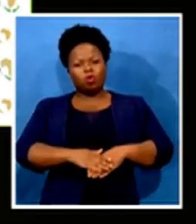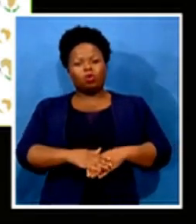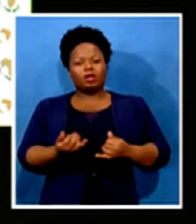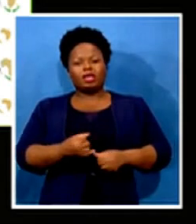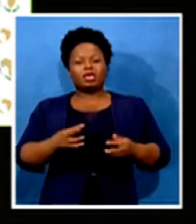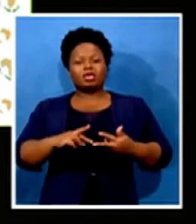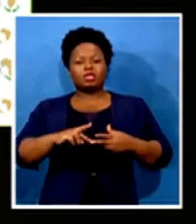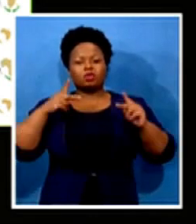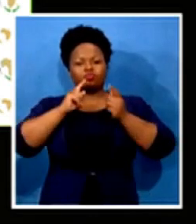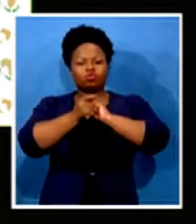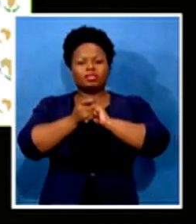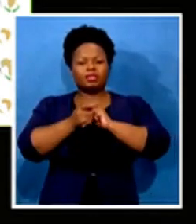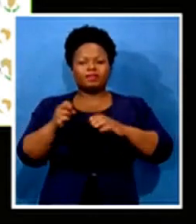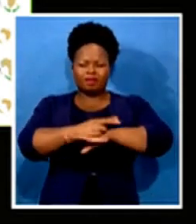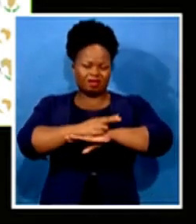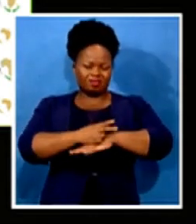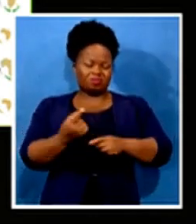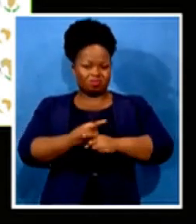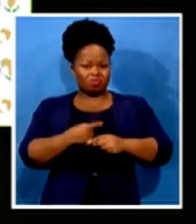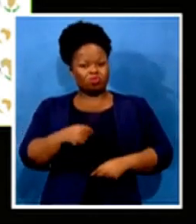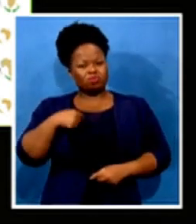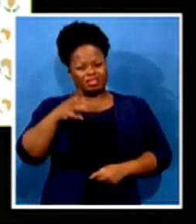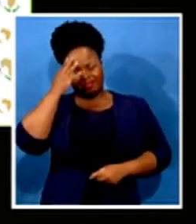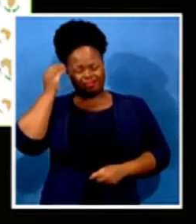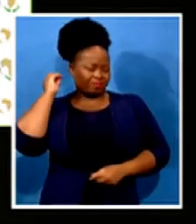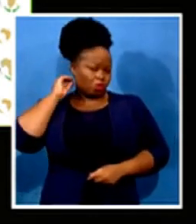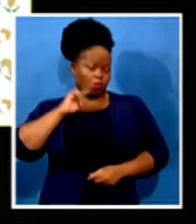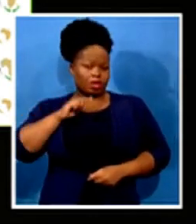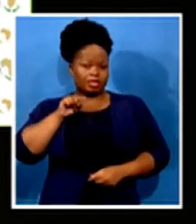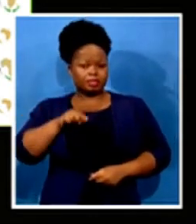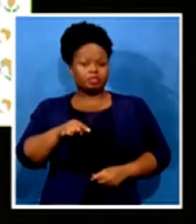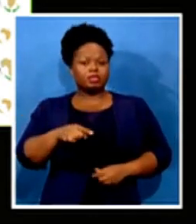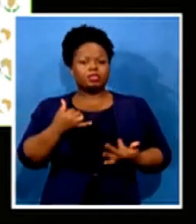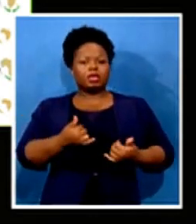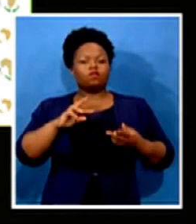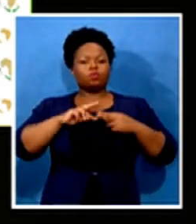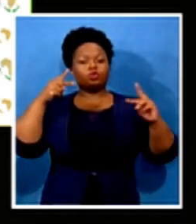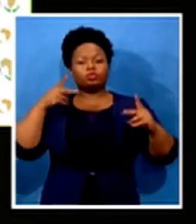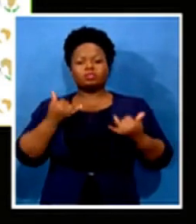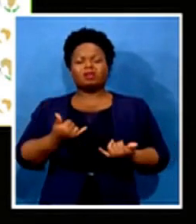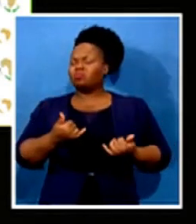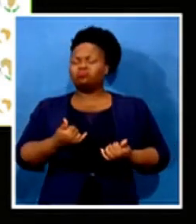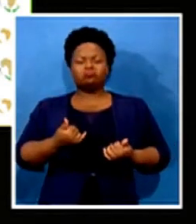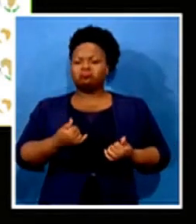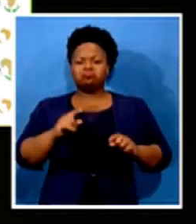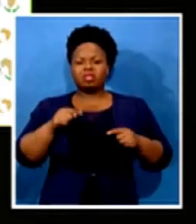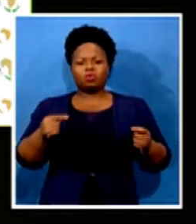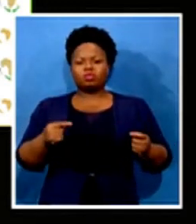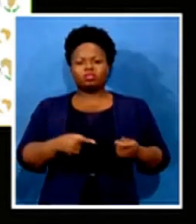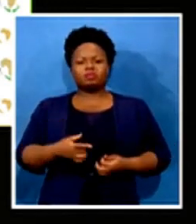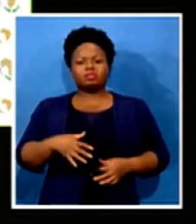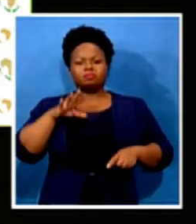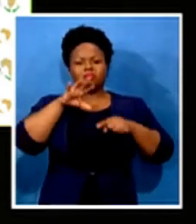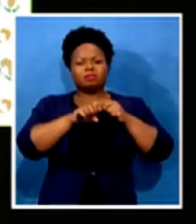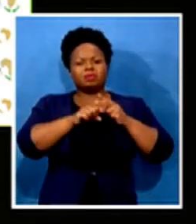that this is having new mutants is not going to be a new finding for these viruses